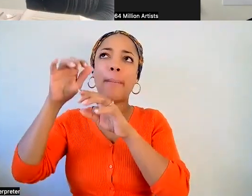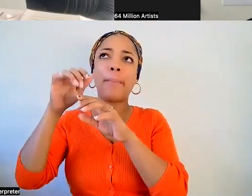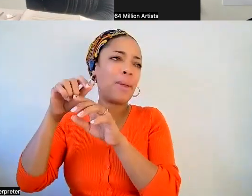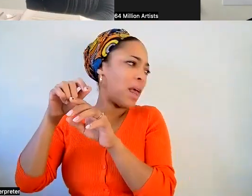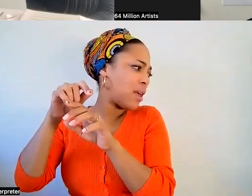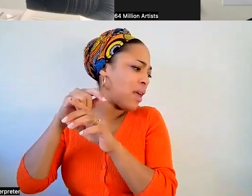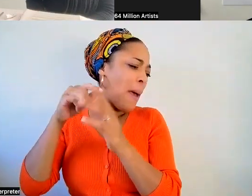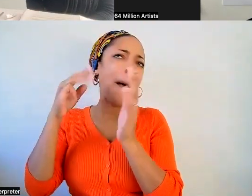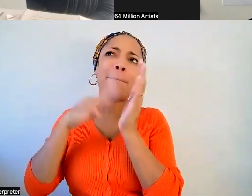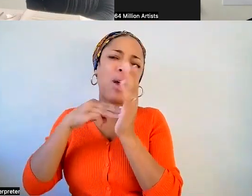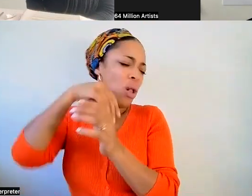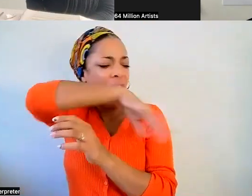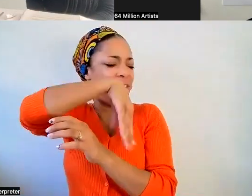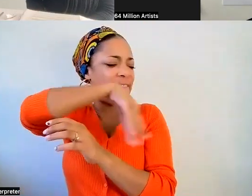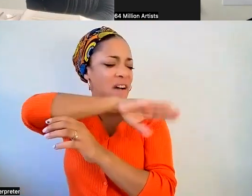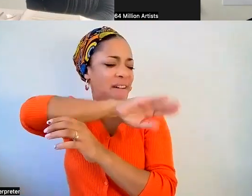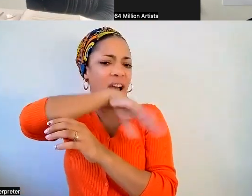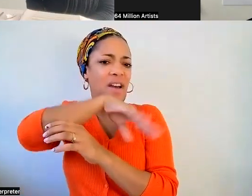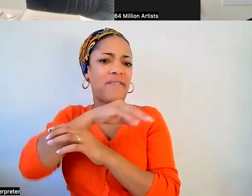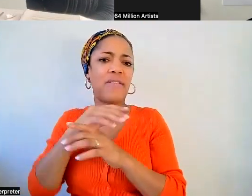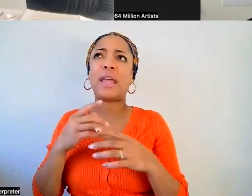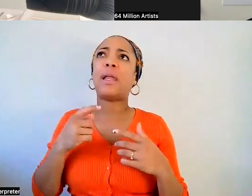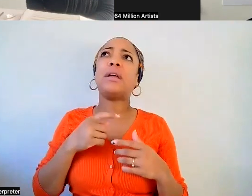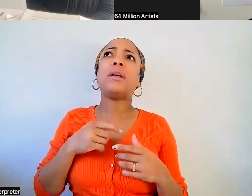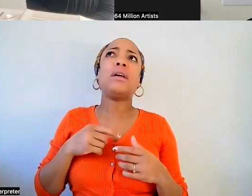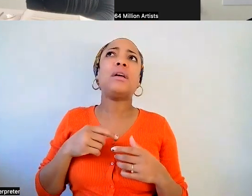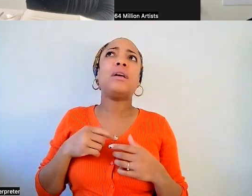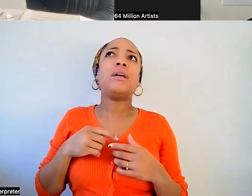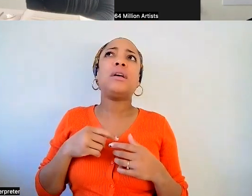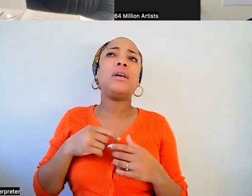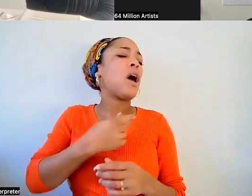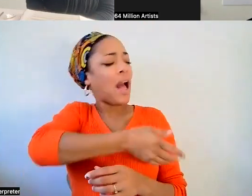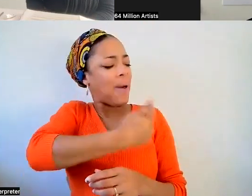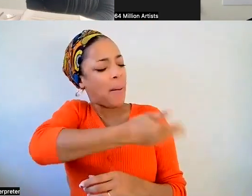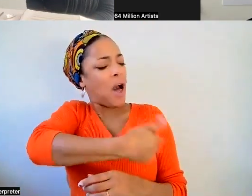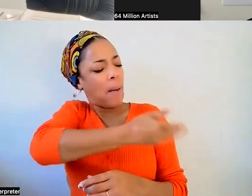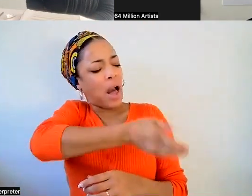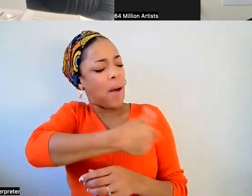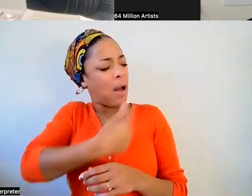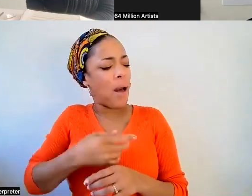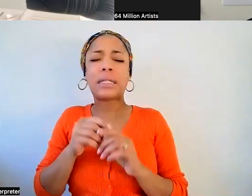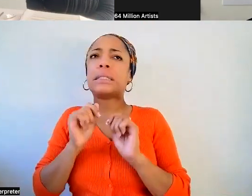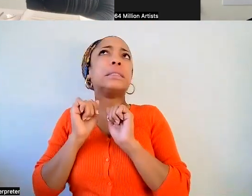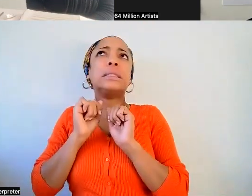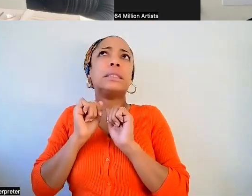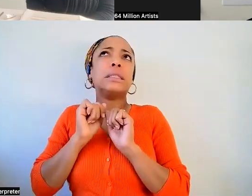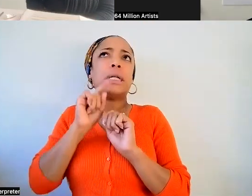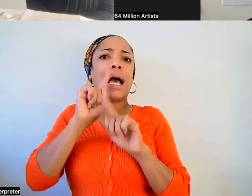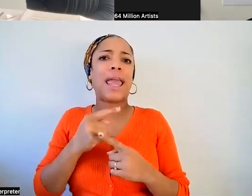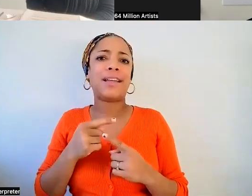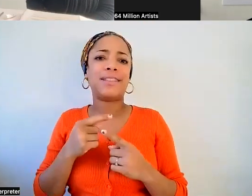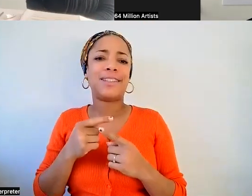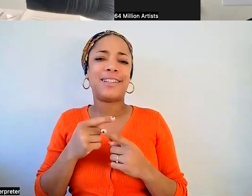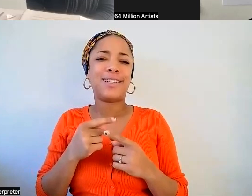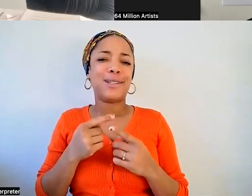going, no, I don't dare. Okay, so that's putting myself into the moment. I can tell it